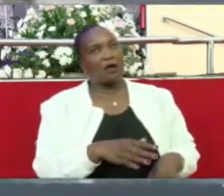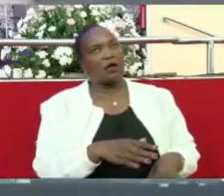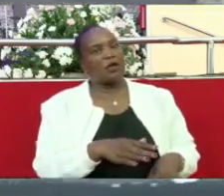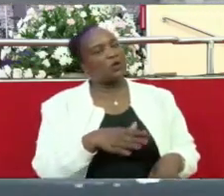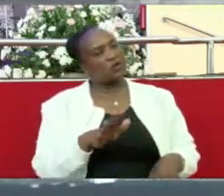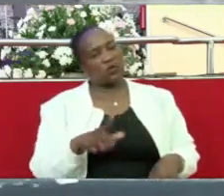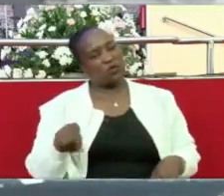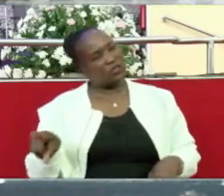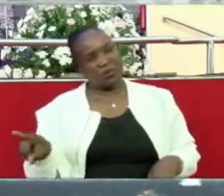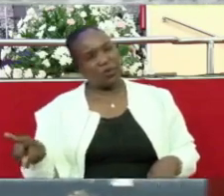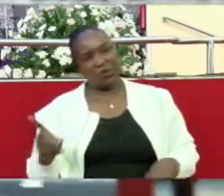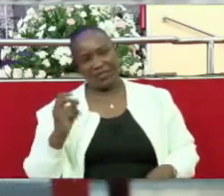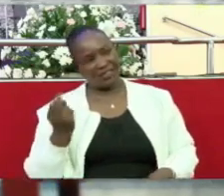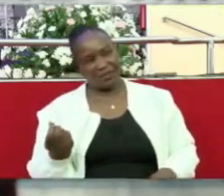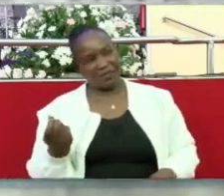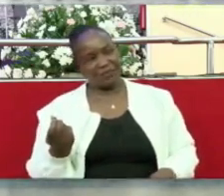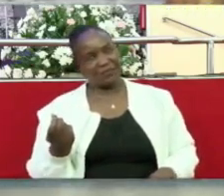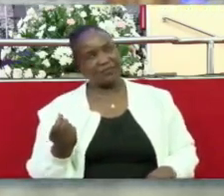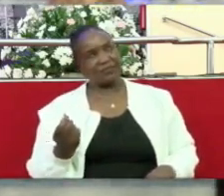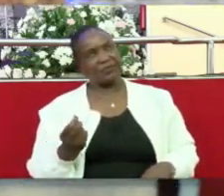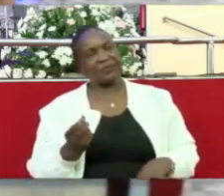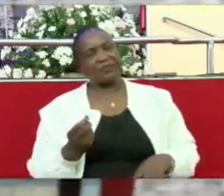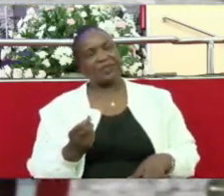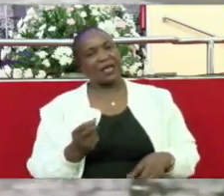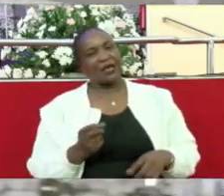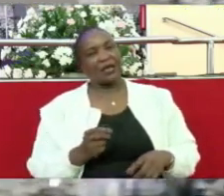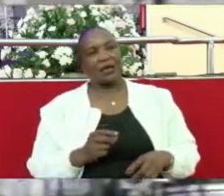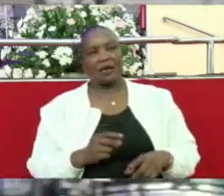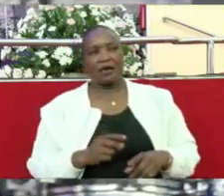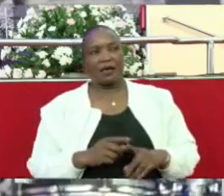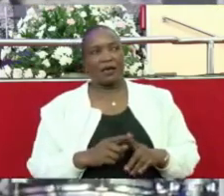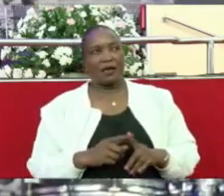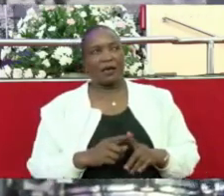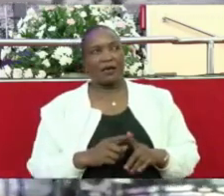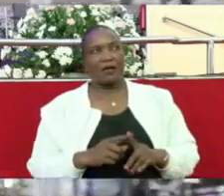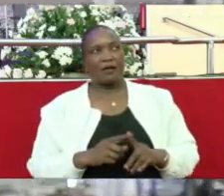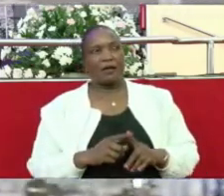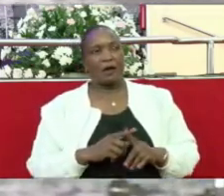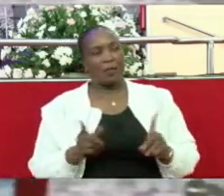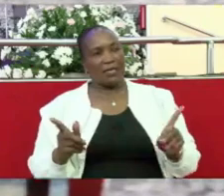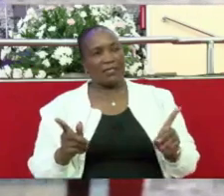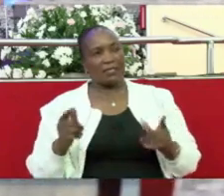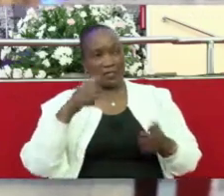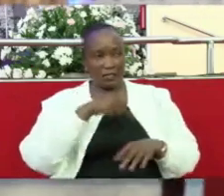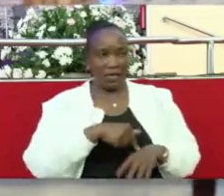yourself, though you don't have what it takes, when you approach the throne of